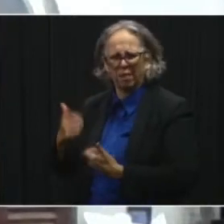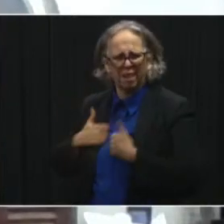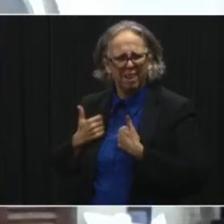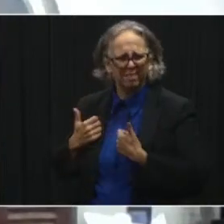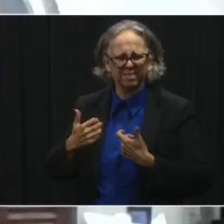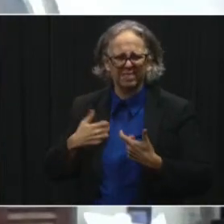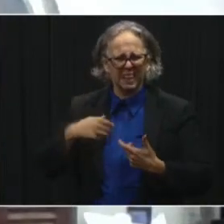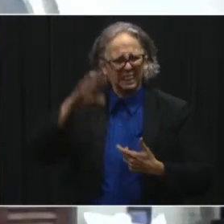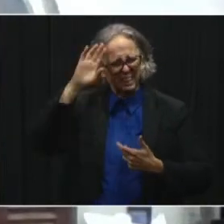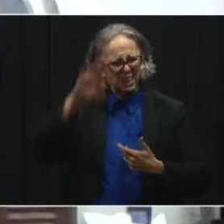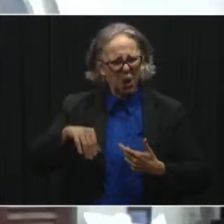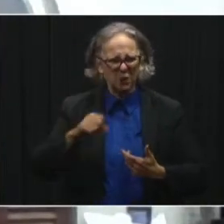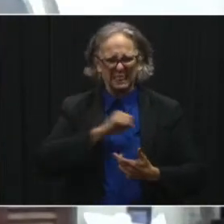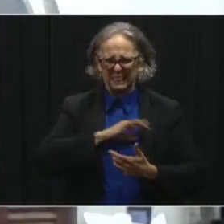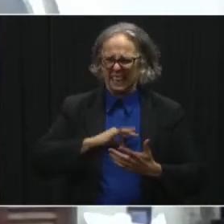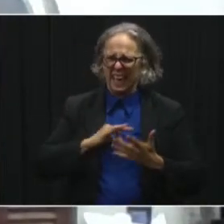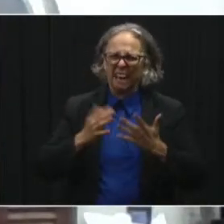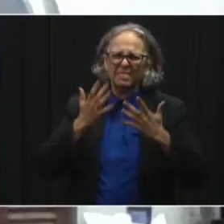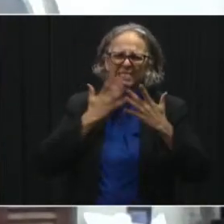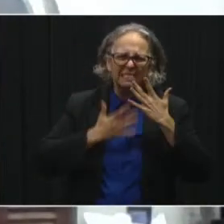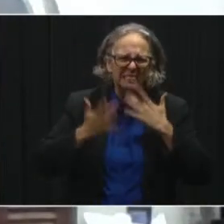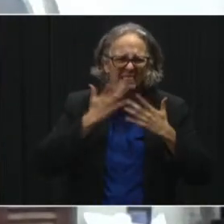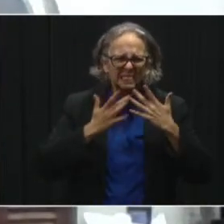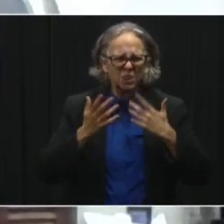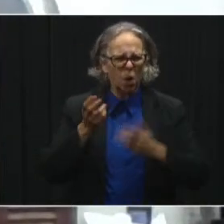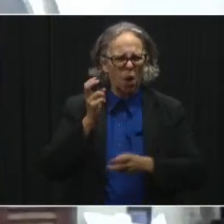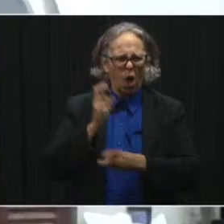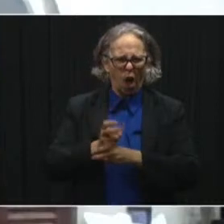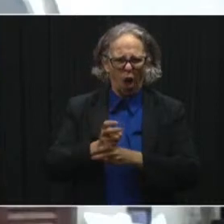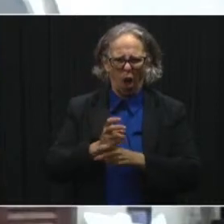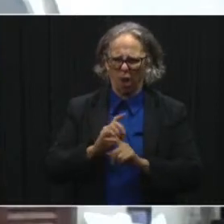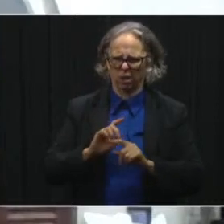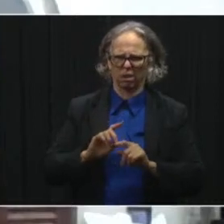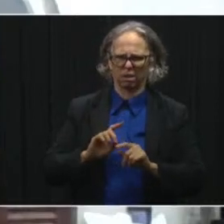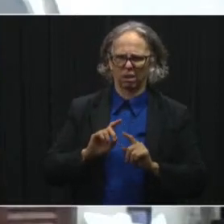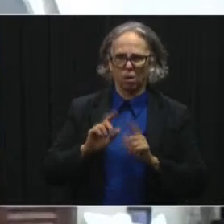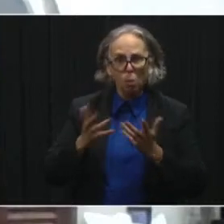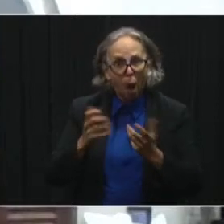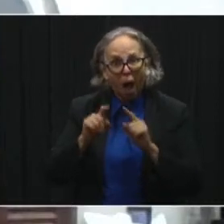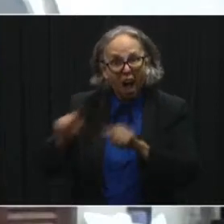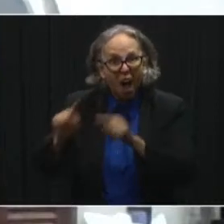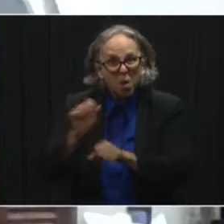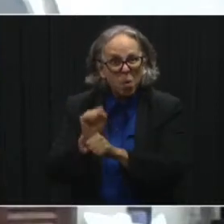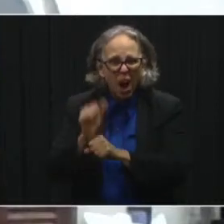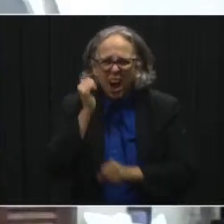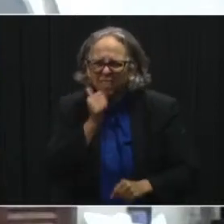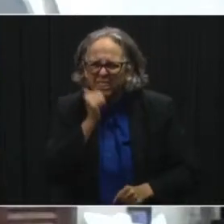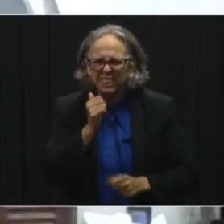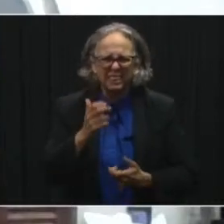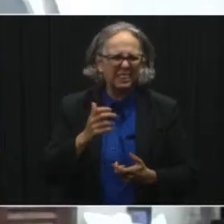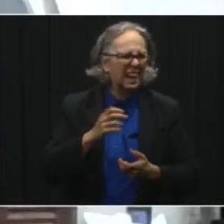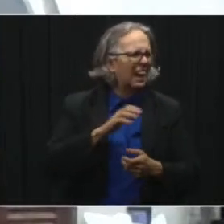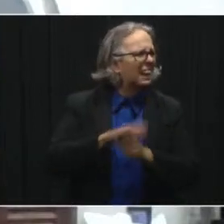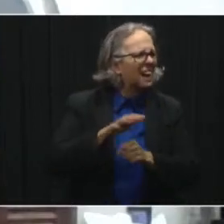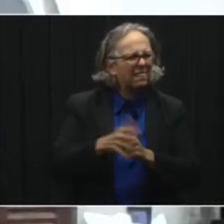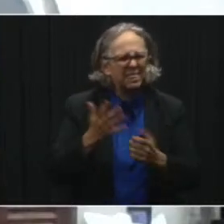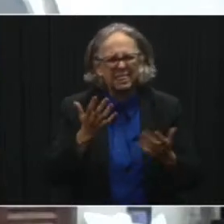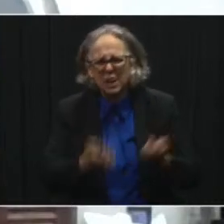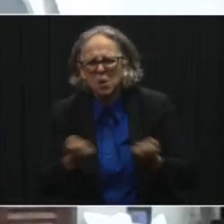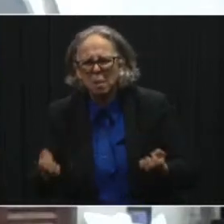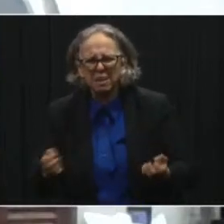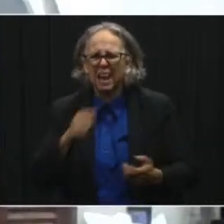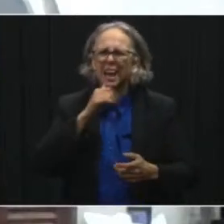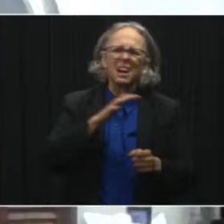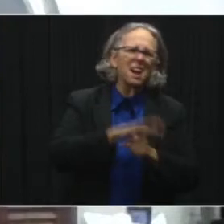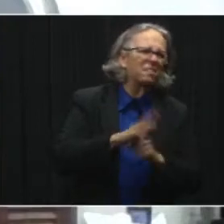we have, with the shortages of equipment that we have, and play that balancing game